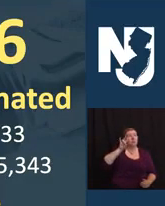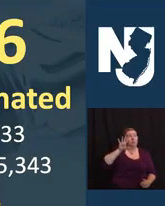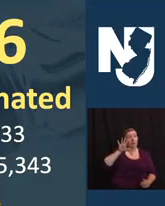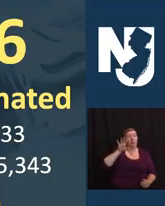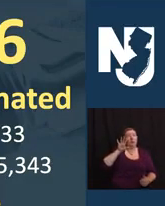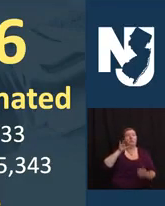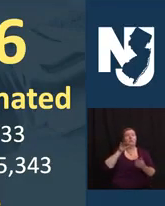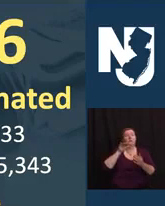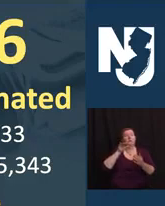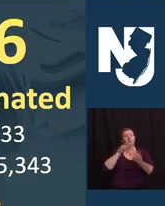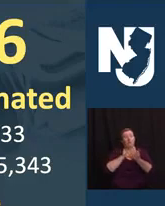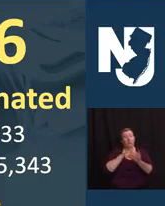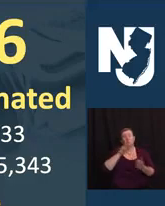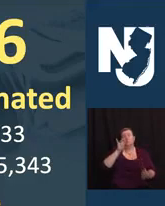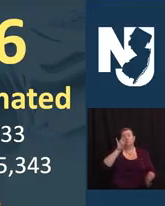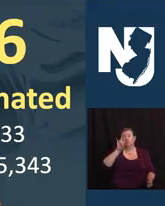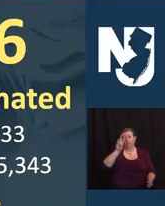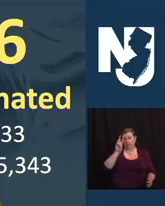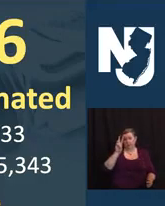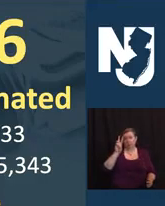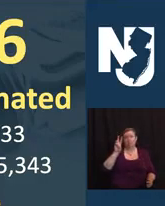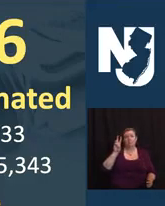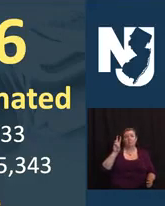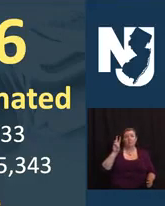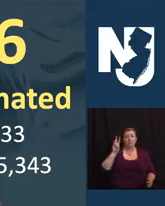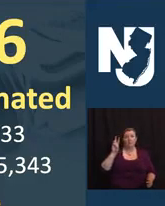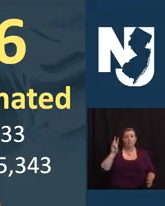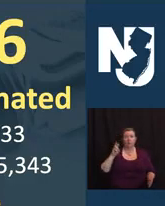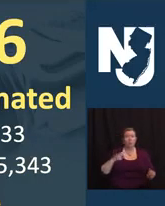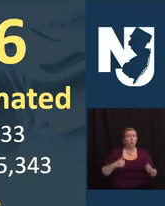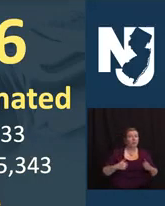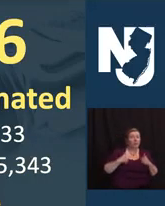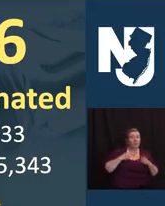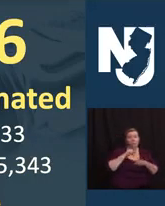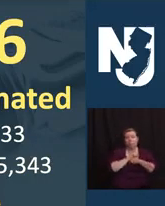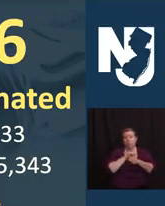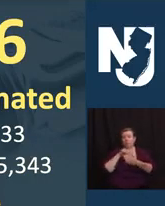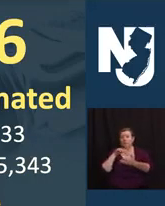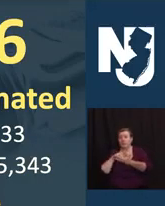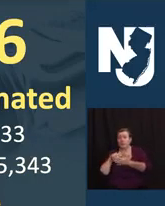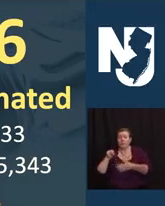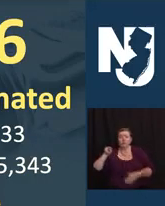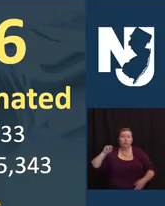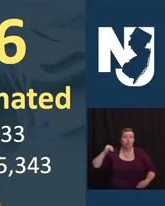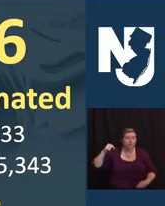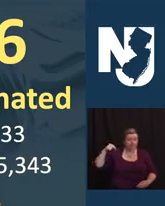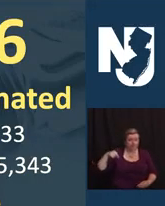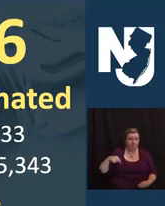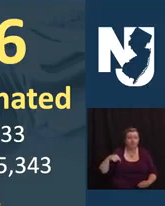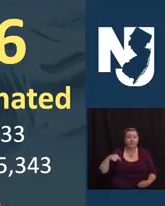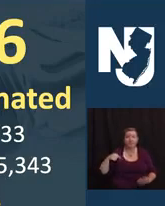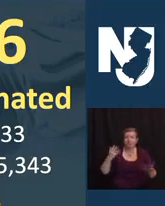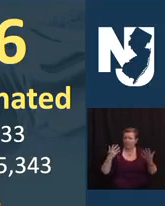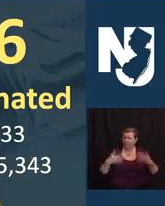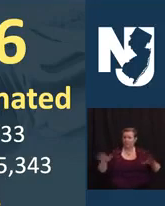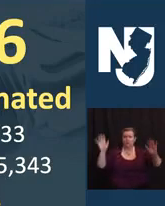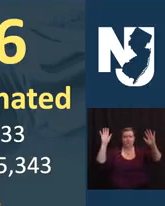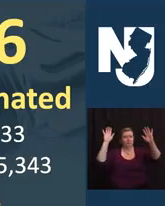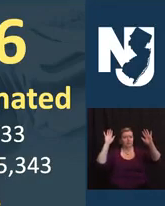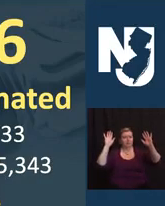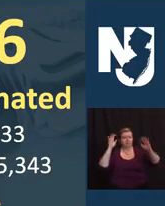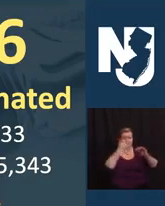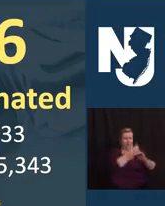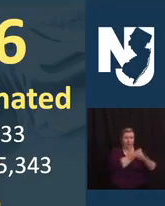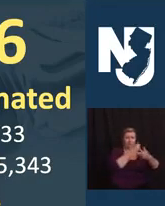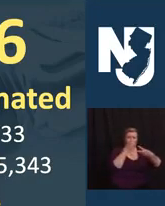5,175,076 individuals who live, work, or study in New Jersey who have now completed their vaccination courses, either